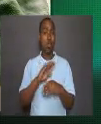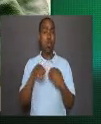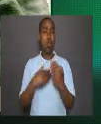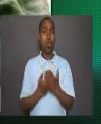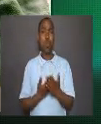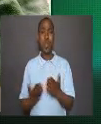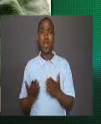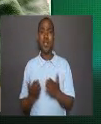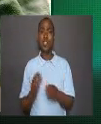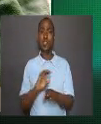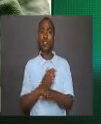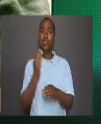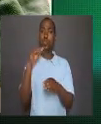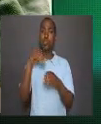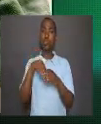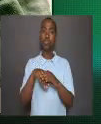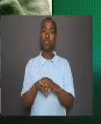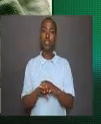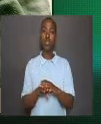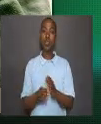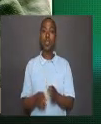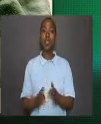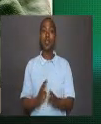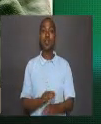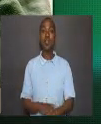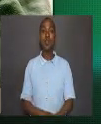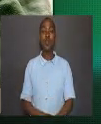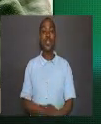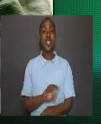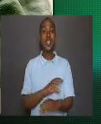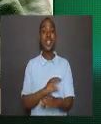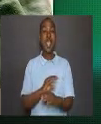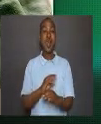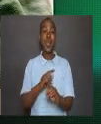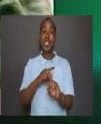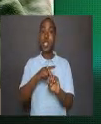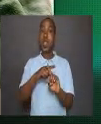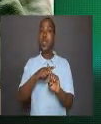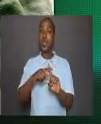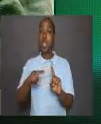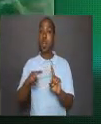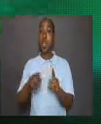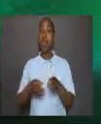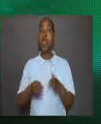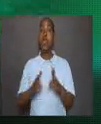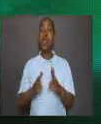The cells have a semi-permeable membrane surrounding the